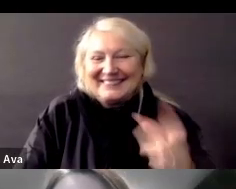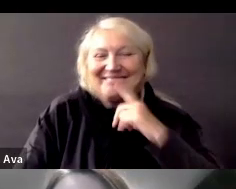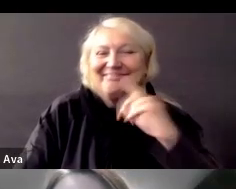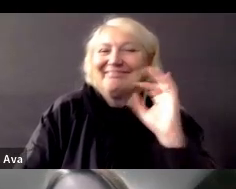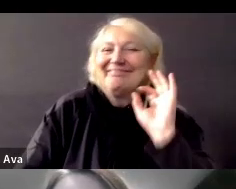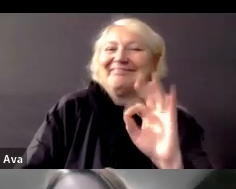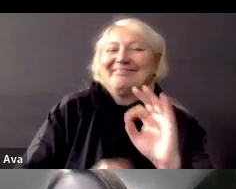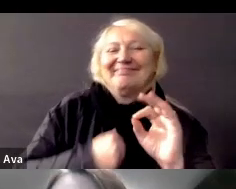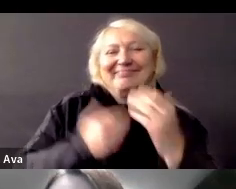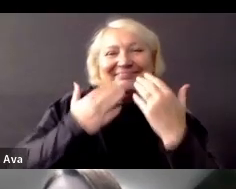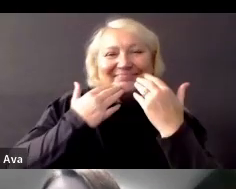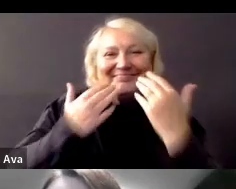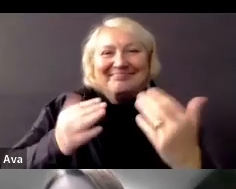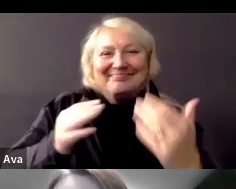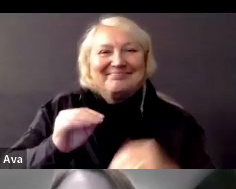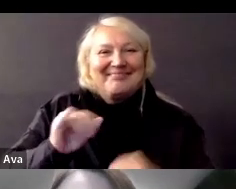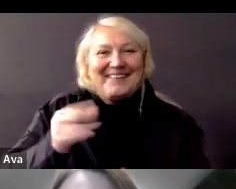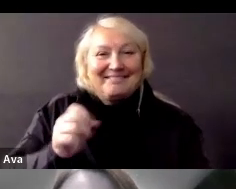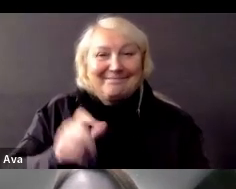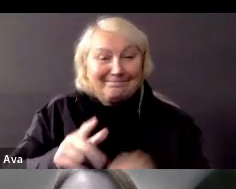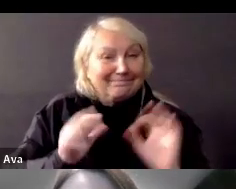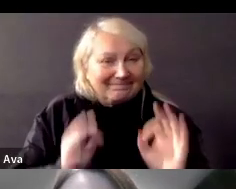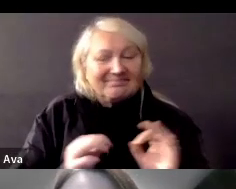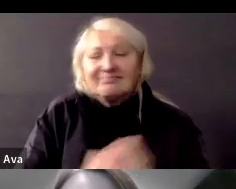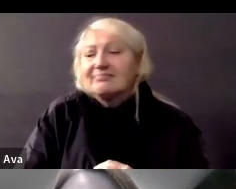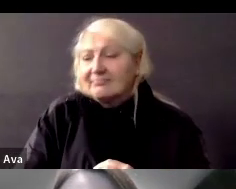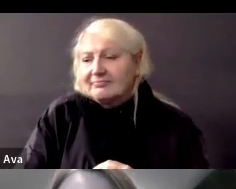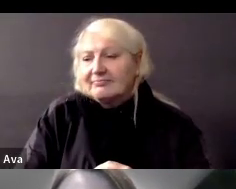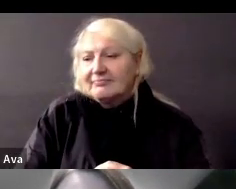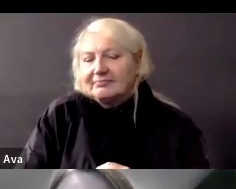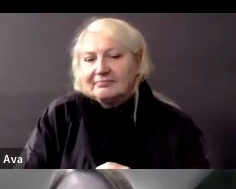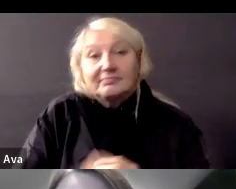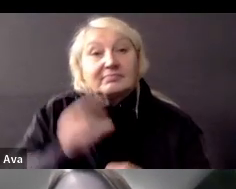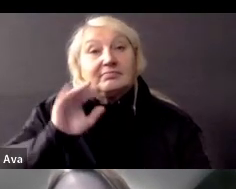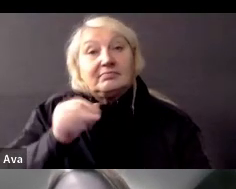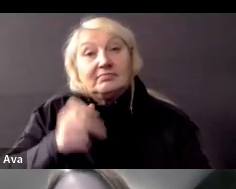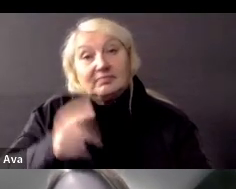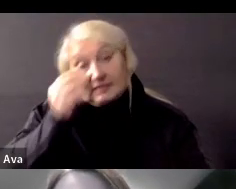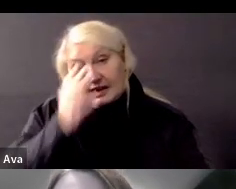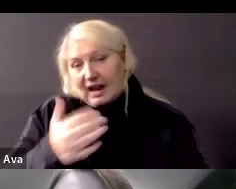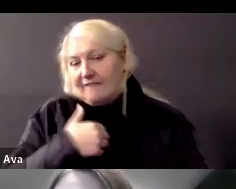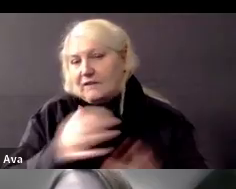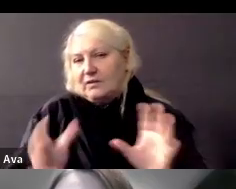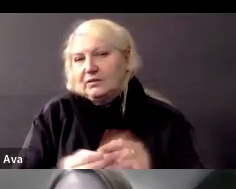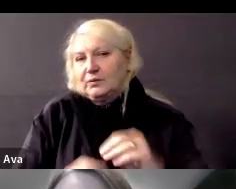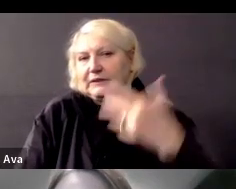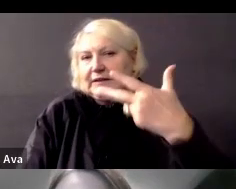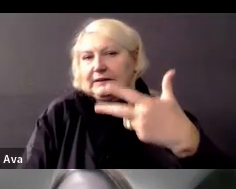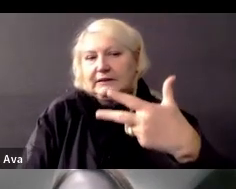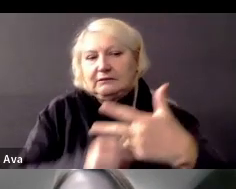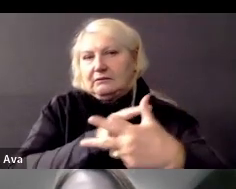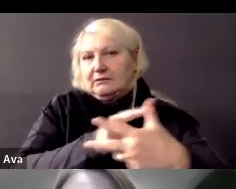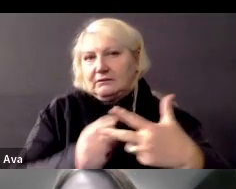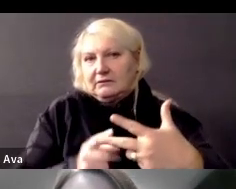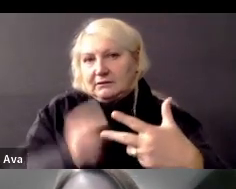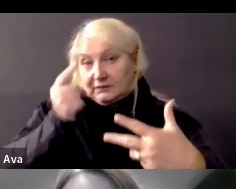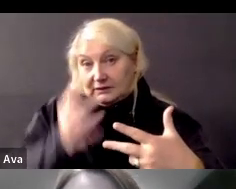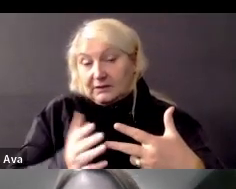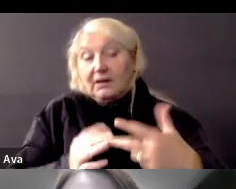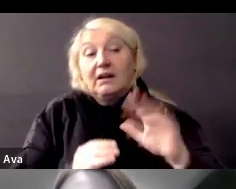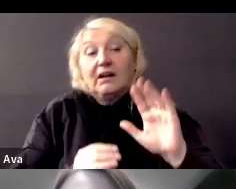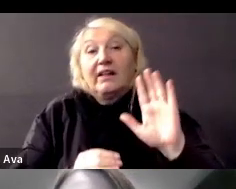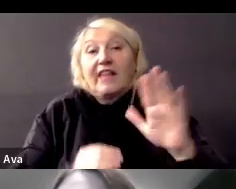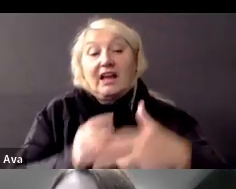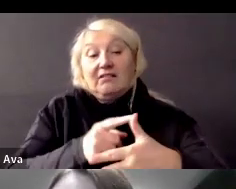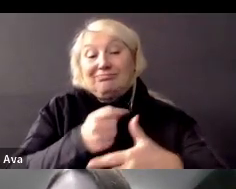Michael. Um, as Michael said, we have three panelists with us today. Their full bios are on our